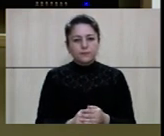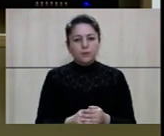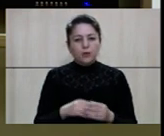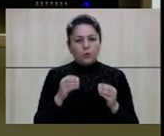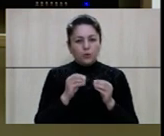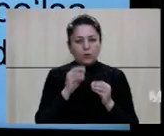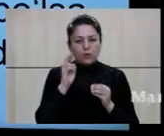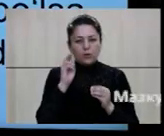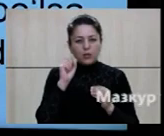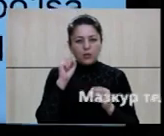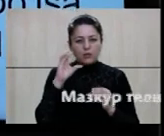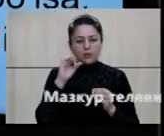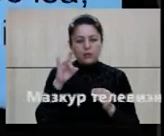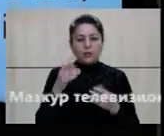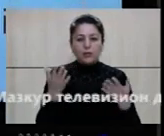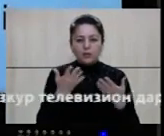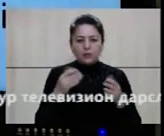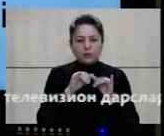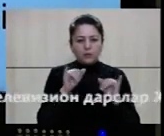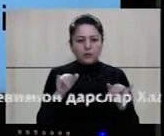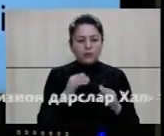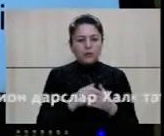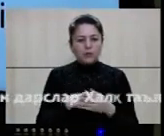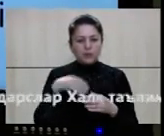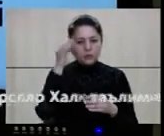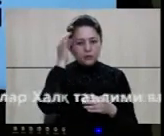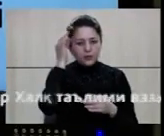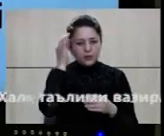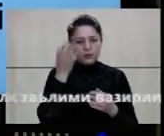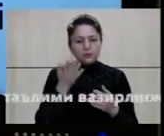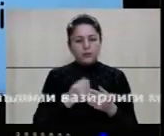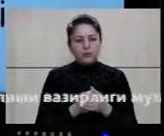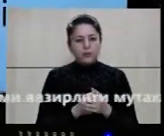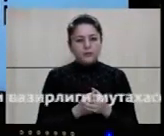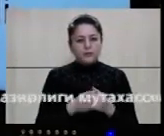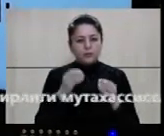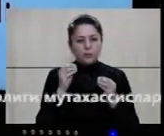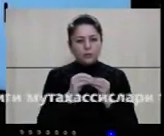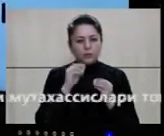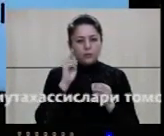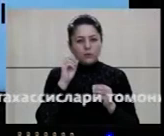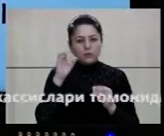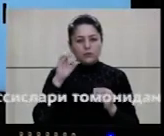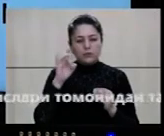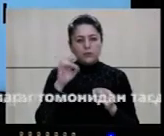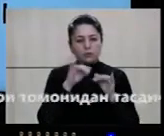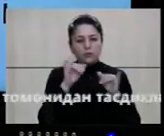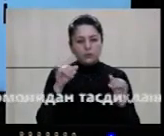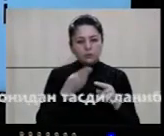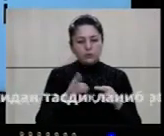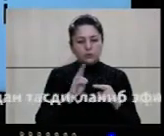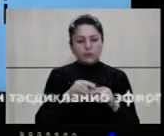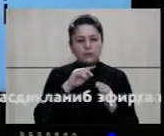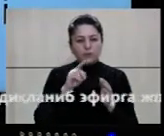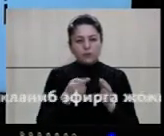O'nlik kasrlar qanday ko'paytiriladi? Eslab olingchi, o'nlik kasrlarni ko'paytirish uchun